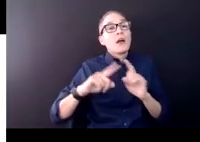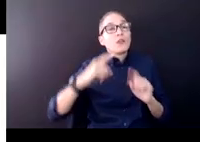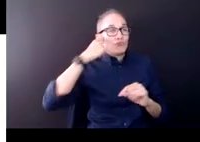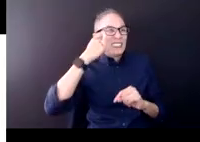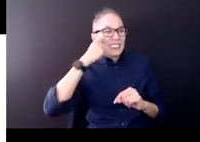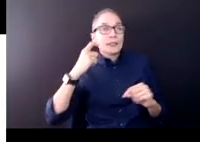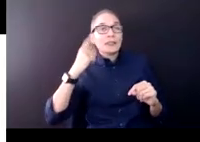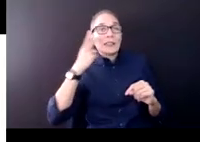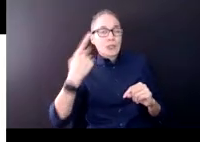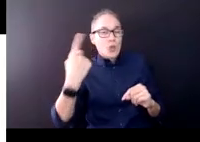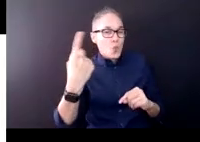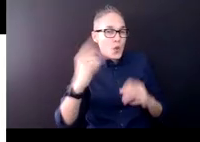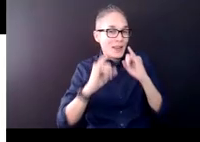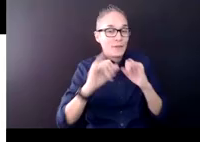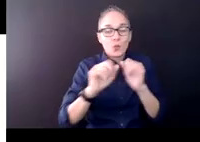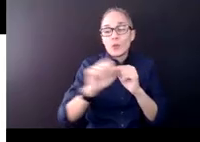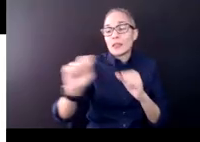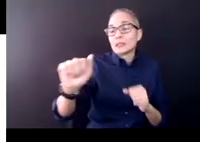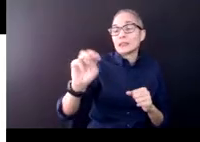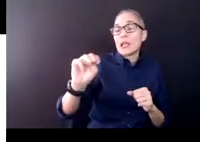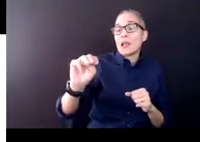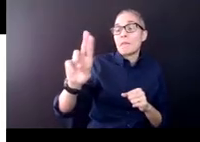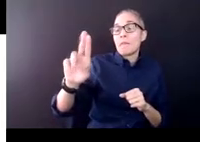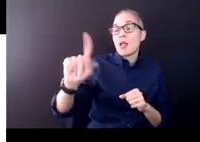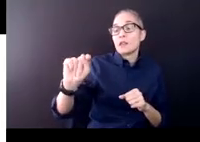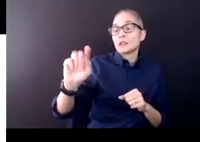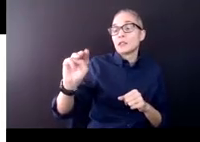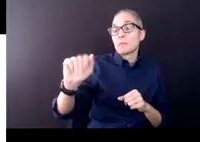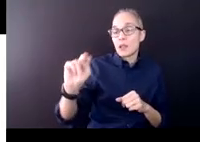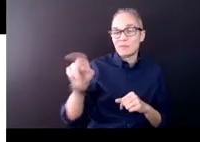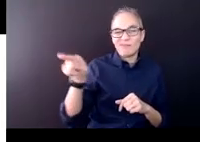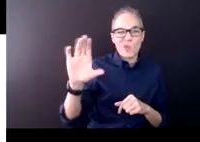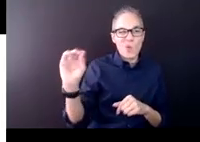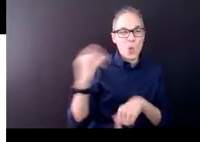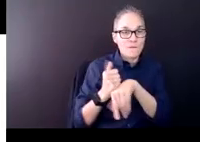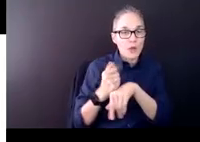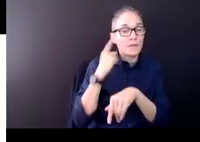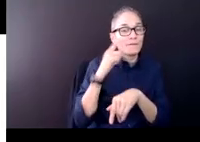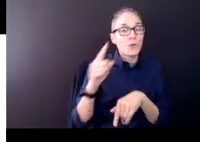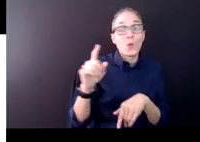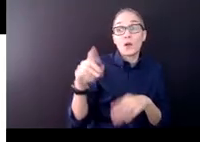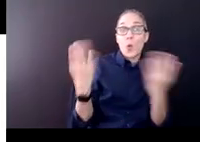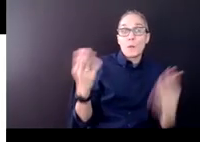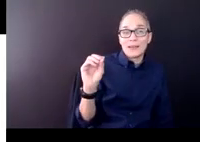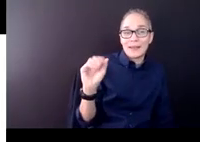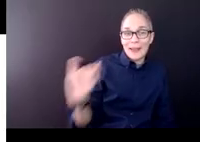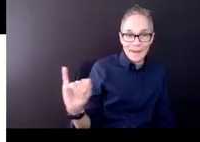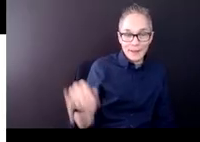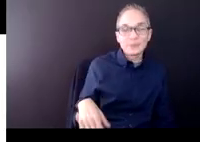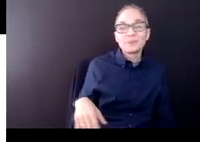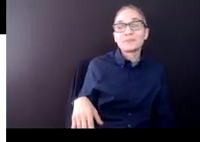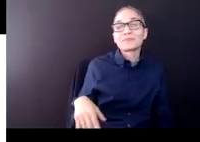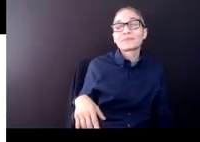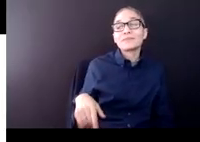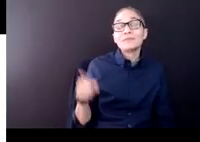recent interview with Sam Altman, who is the one of the co-founders of OpenAI, and